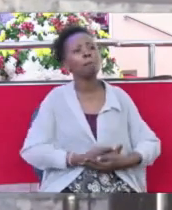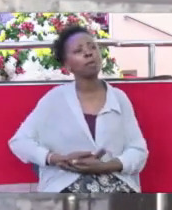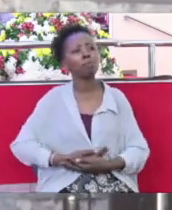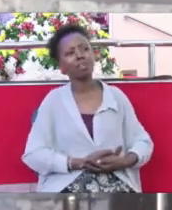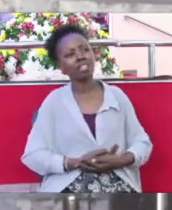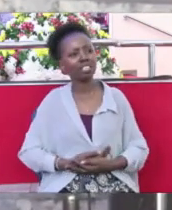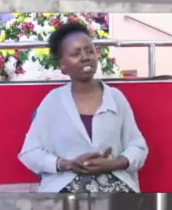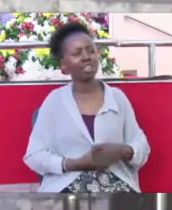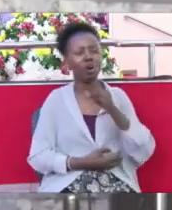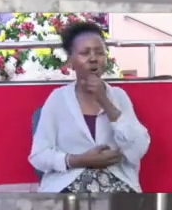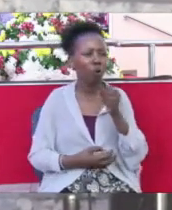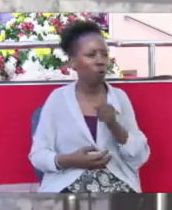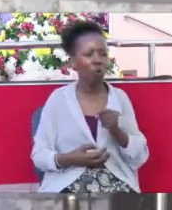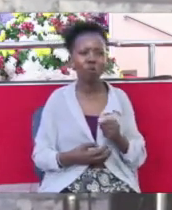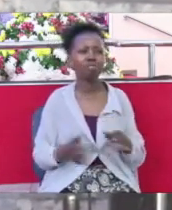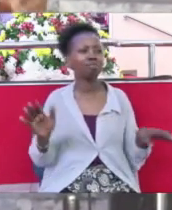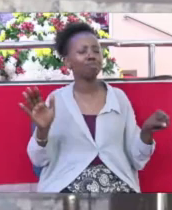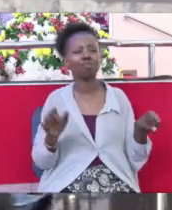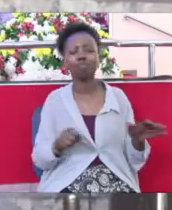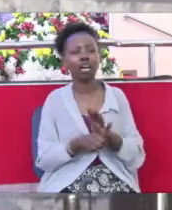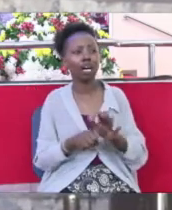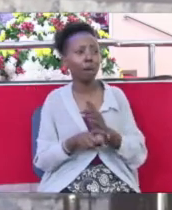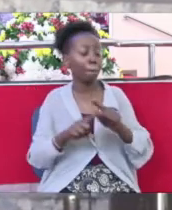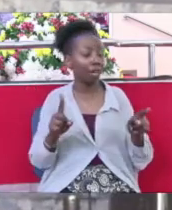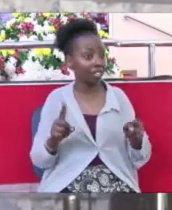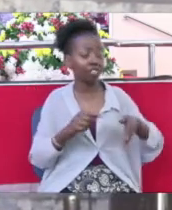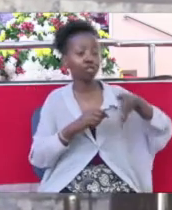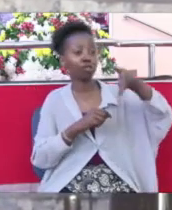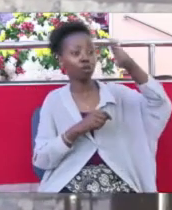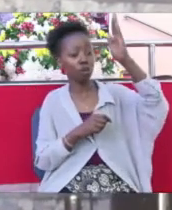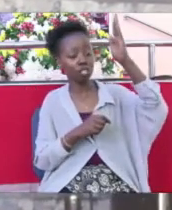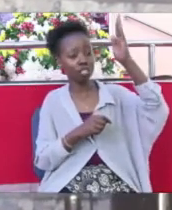age. Alikuwa amezeeka. But that did not hinder God